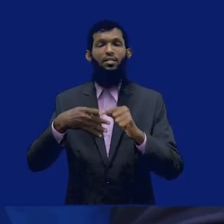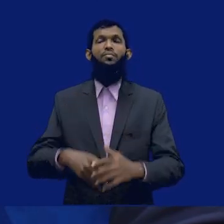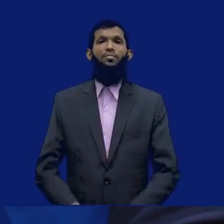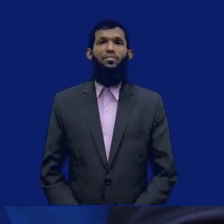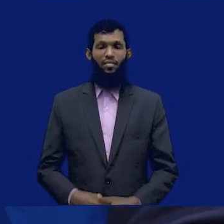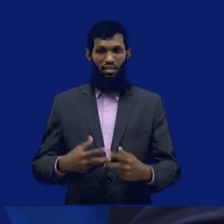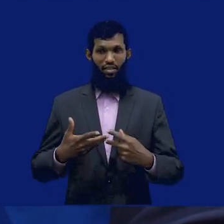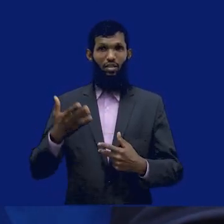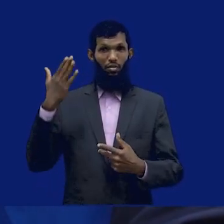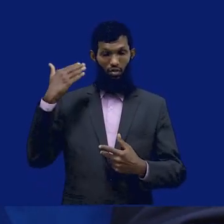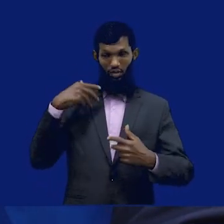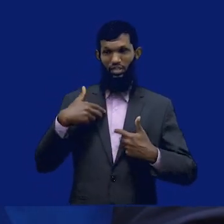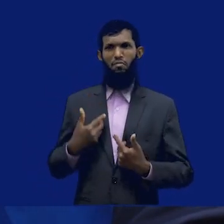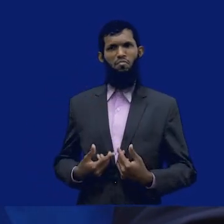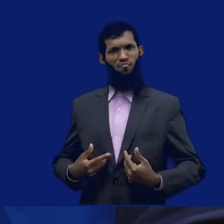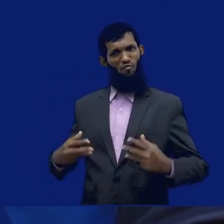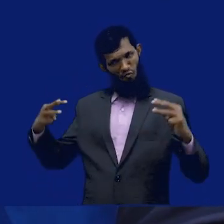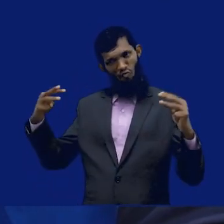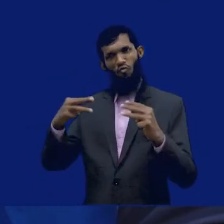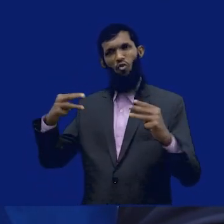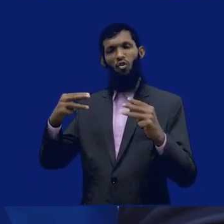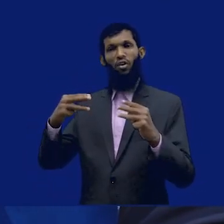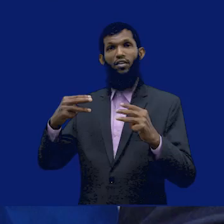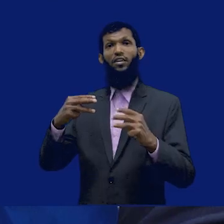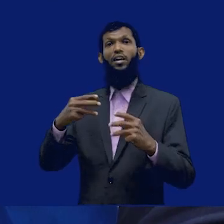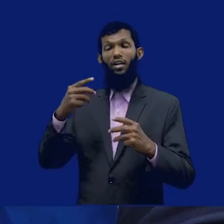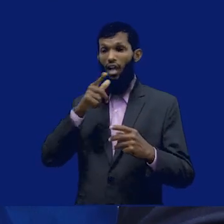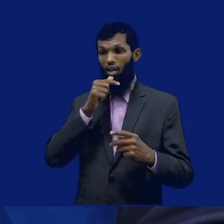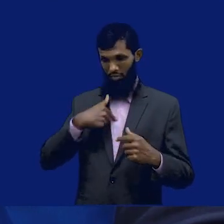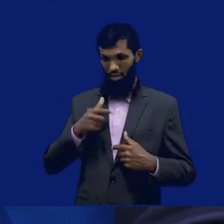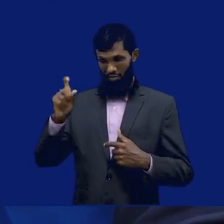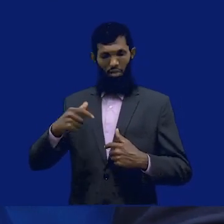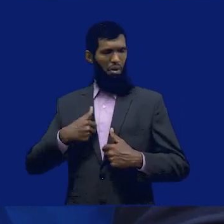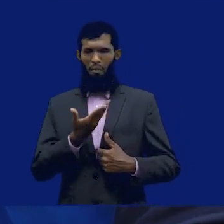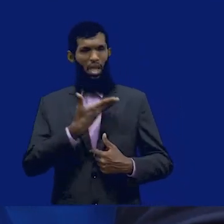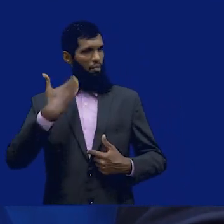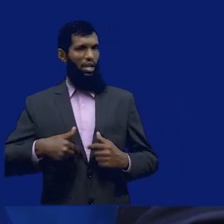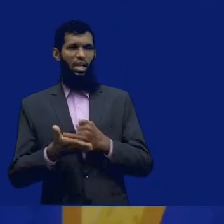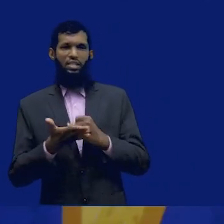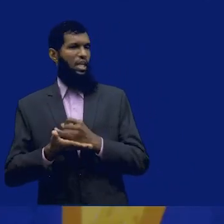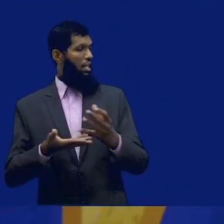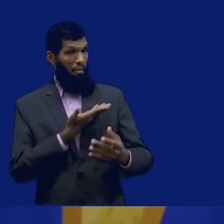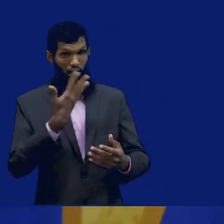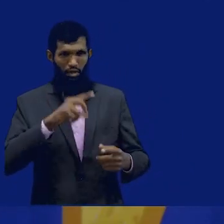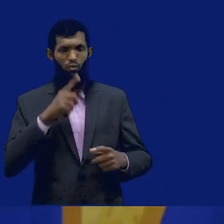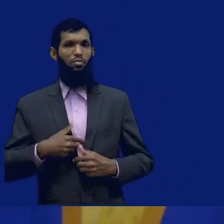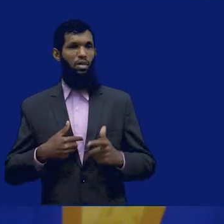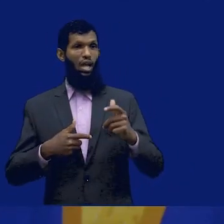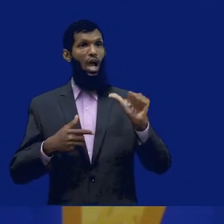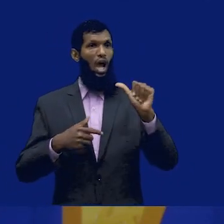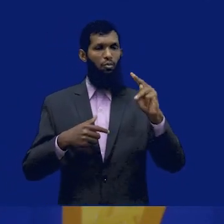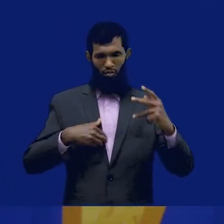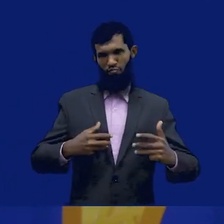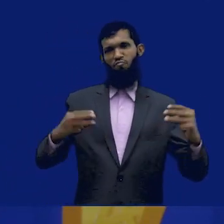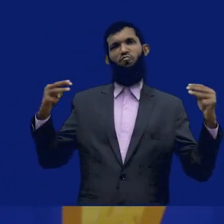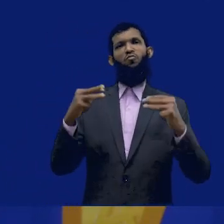as-Siddiq, he actually fought with those who refused to pay zakat. Umar radiallahu anhu, the